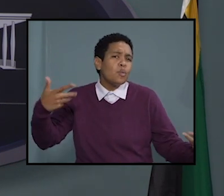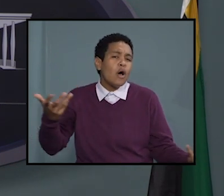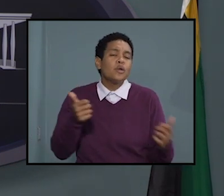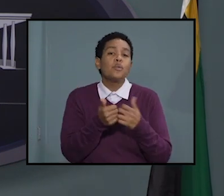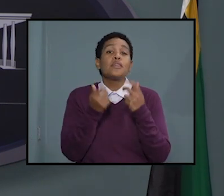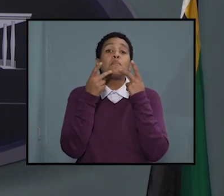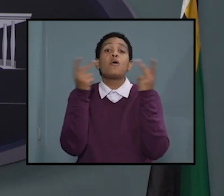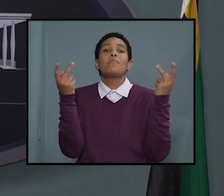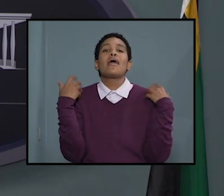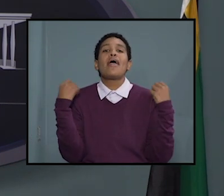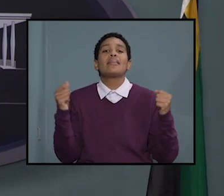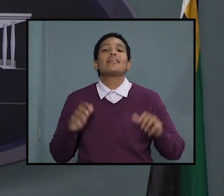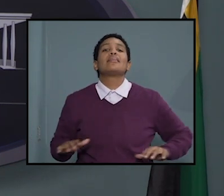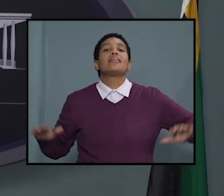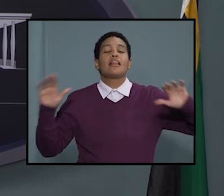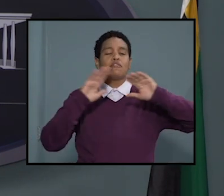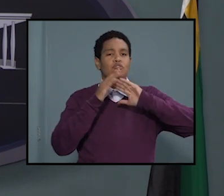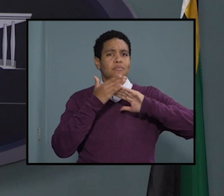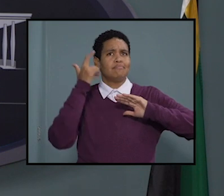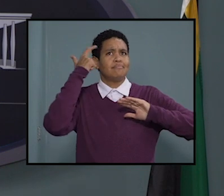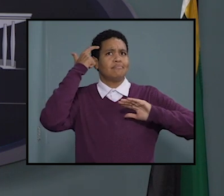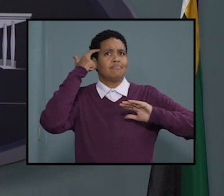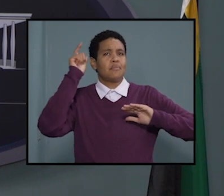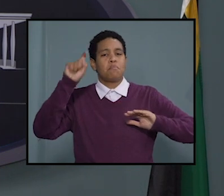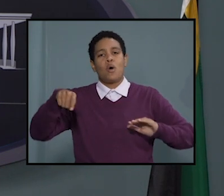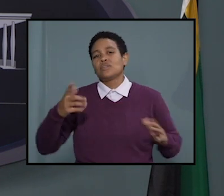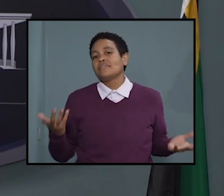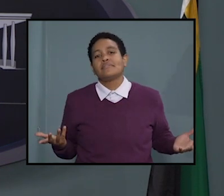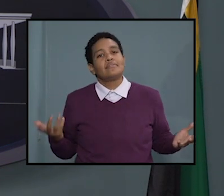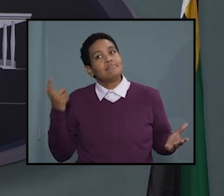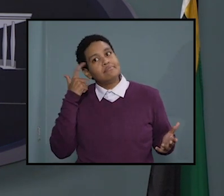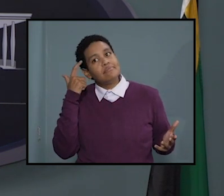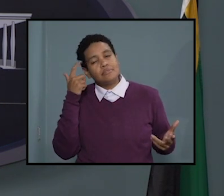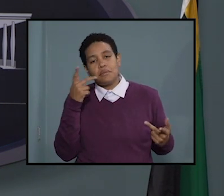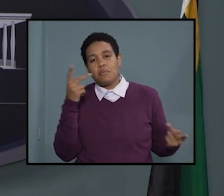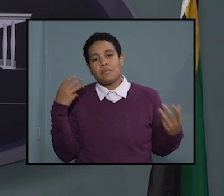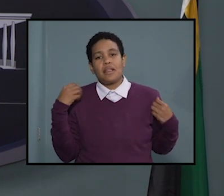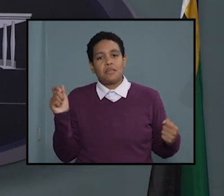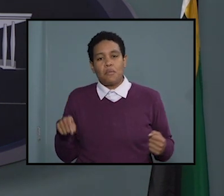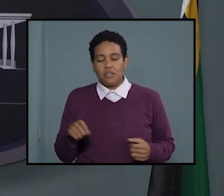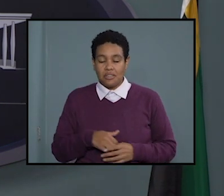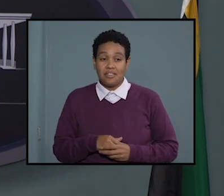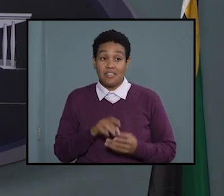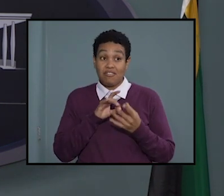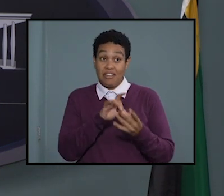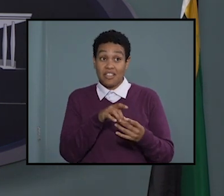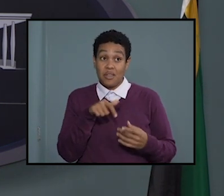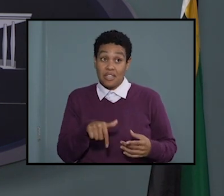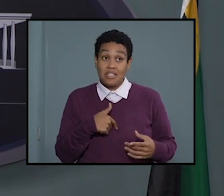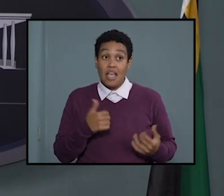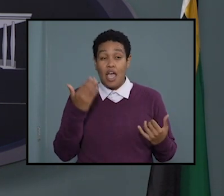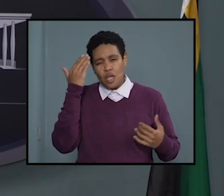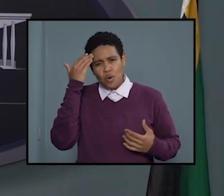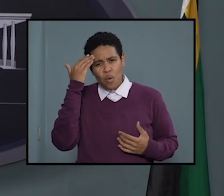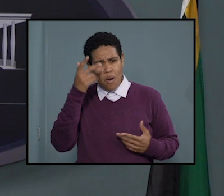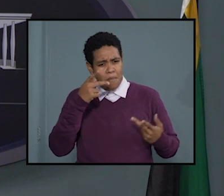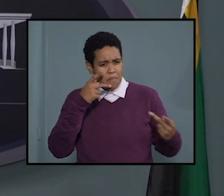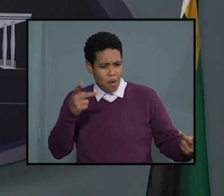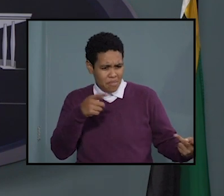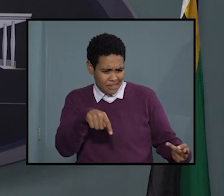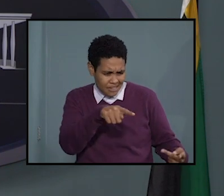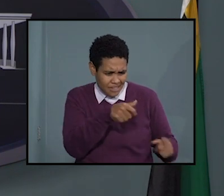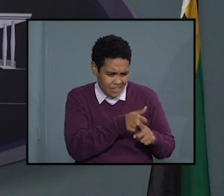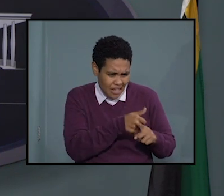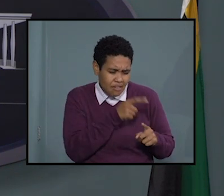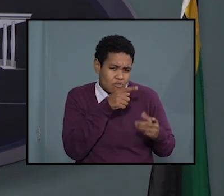with the public health of Jamaica in mind. In these circumstances, I know that the public has